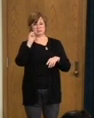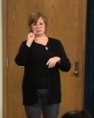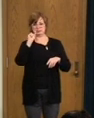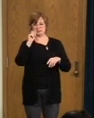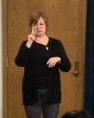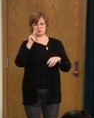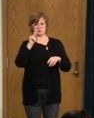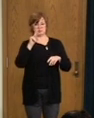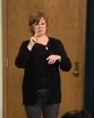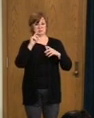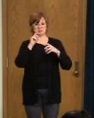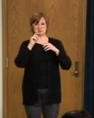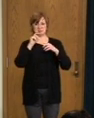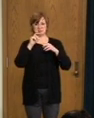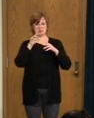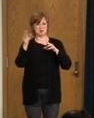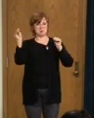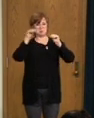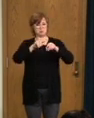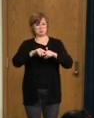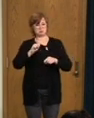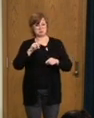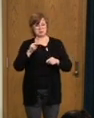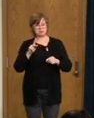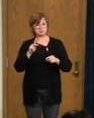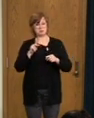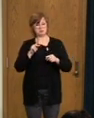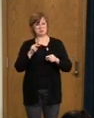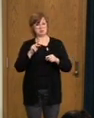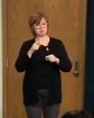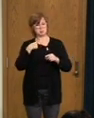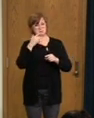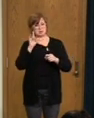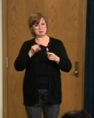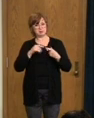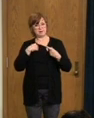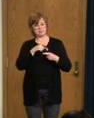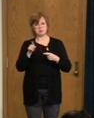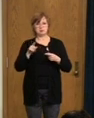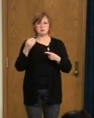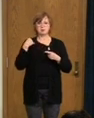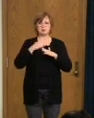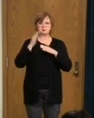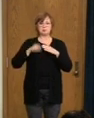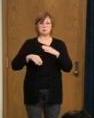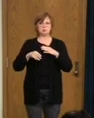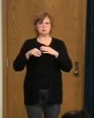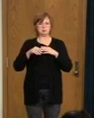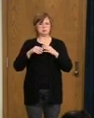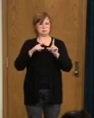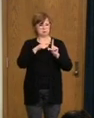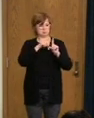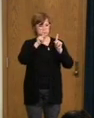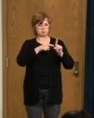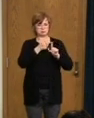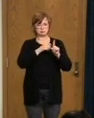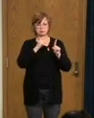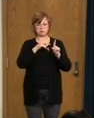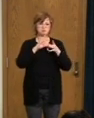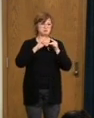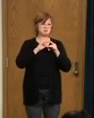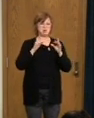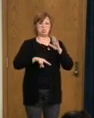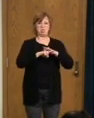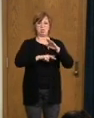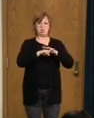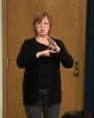to the comments that were made this weekend, I'm embarrassed. I'm actually very embarrassed that anyone from this province would